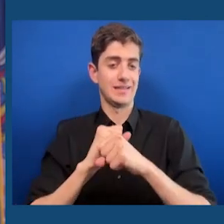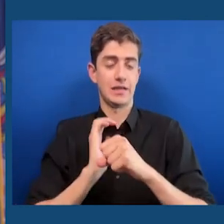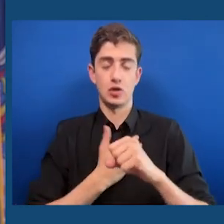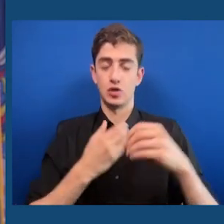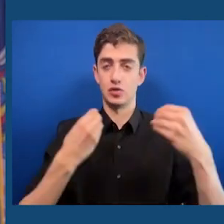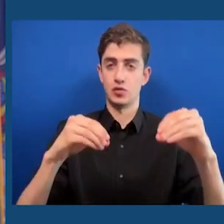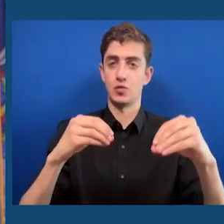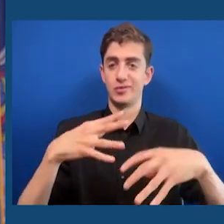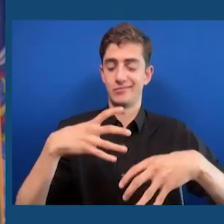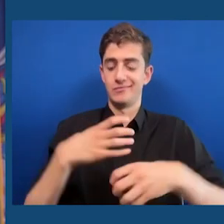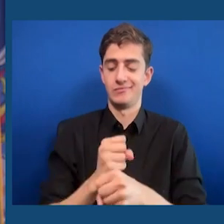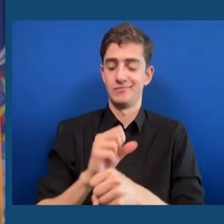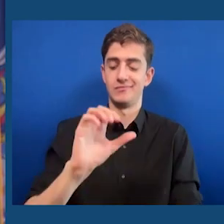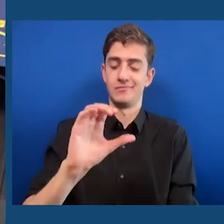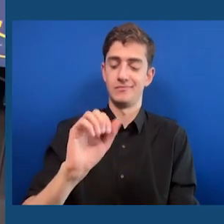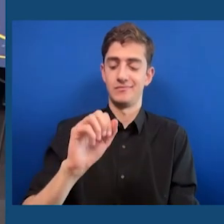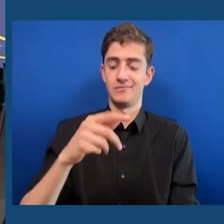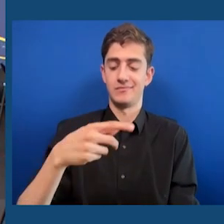bills.